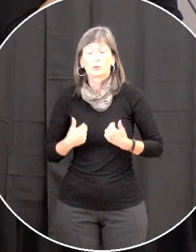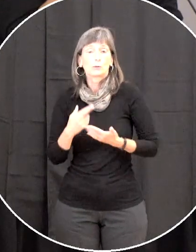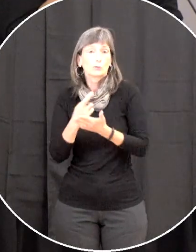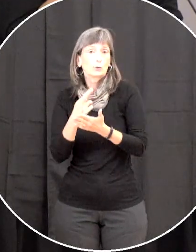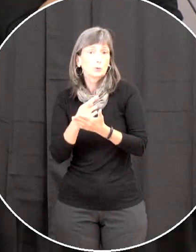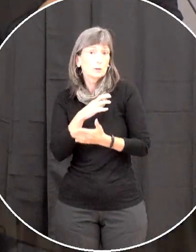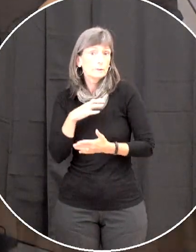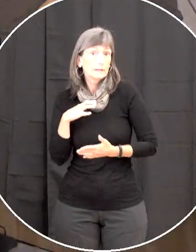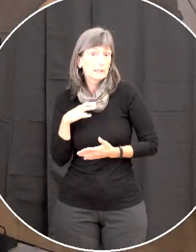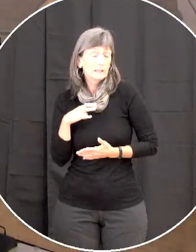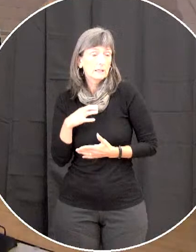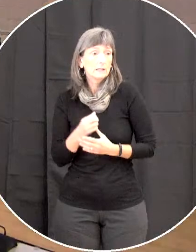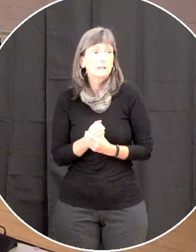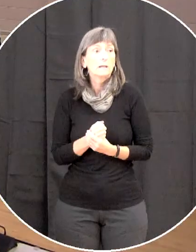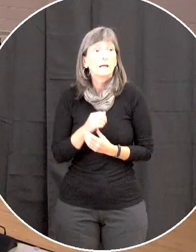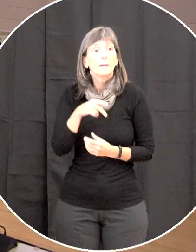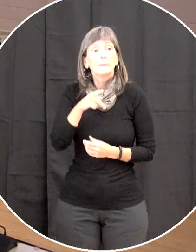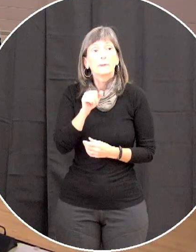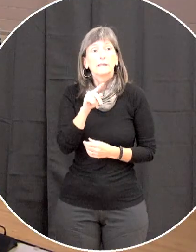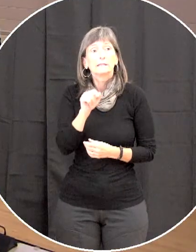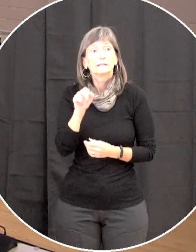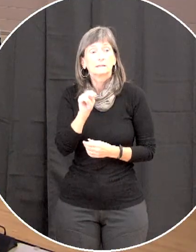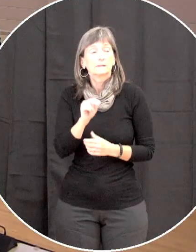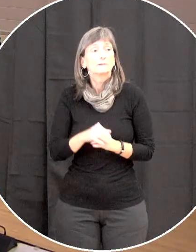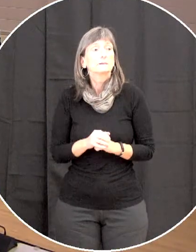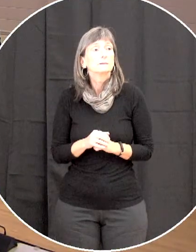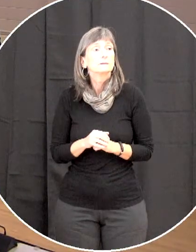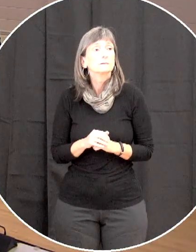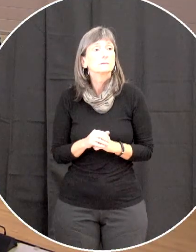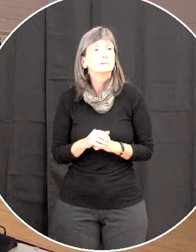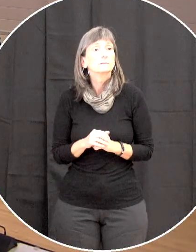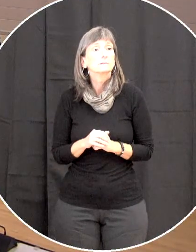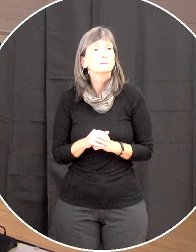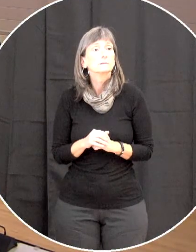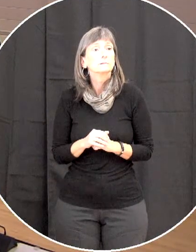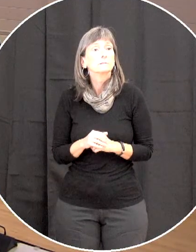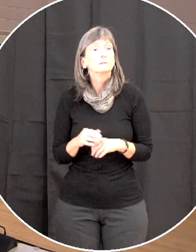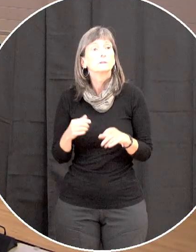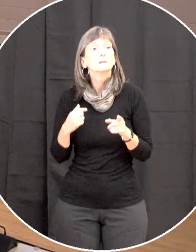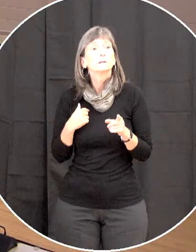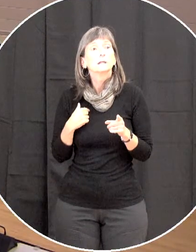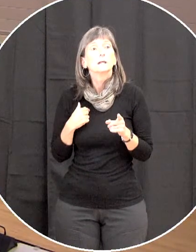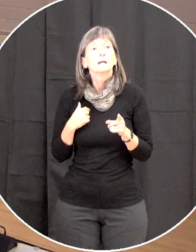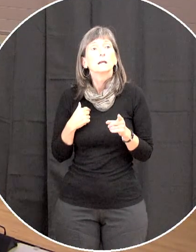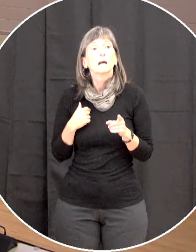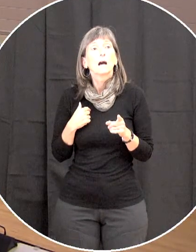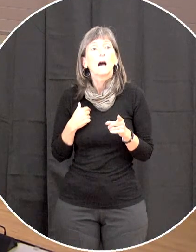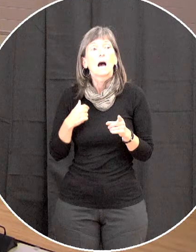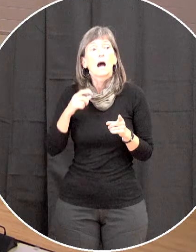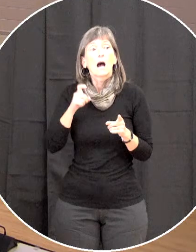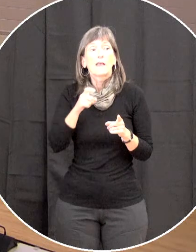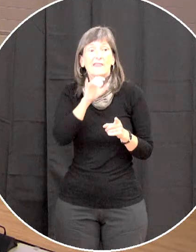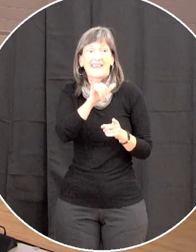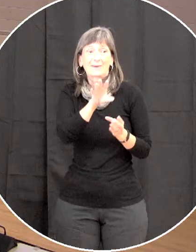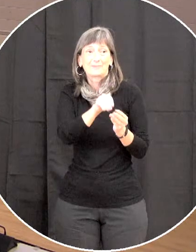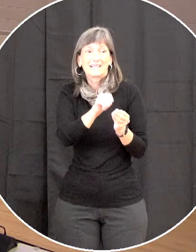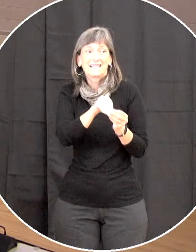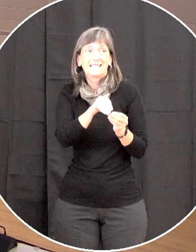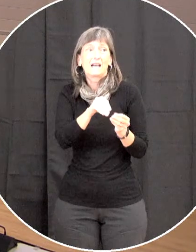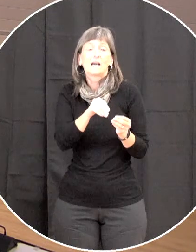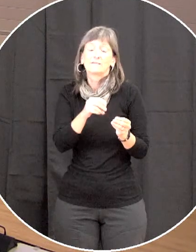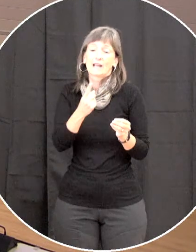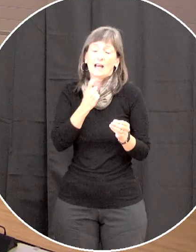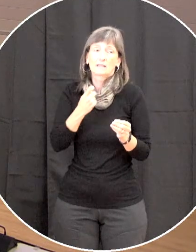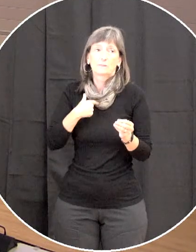Committee. Trustee Cullerton. Keith. I was asked to recuse myself for that particular meeting,